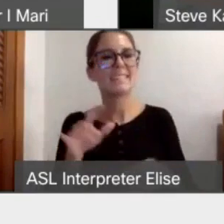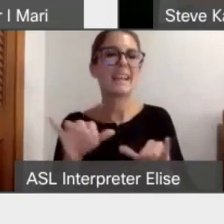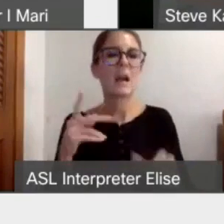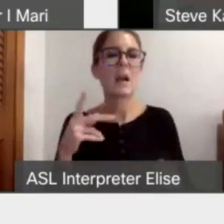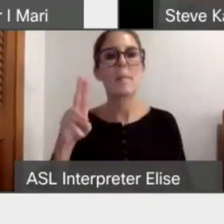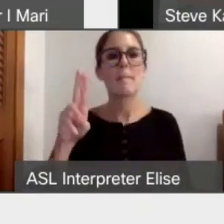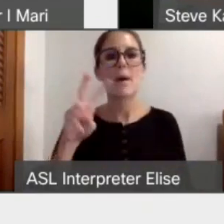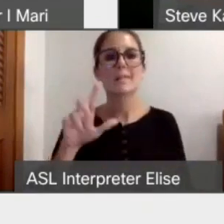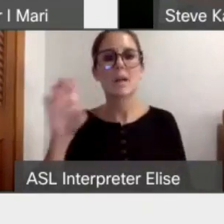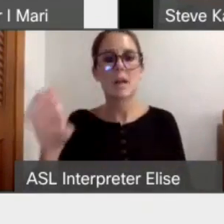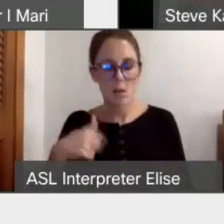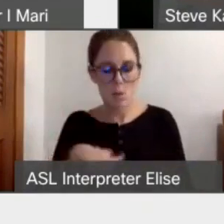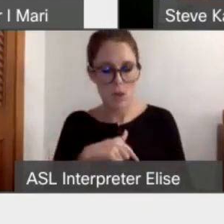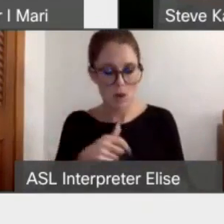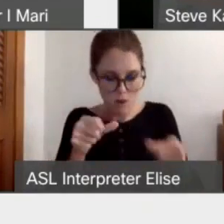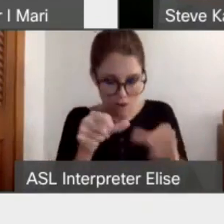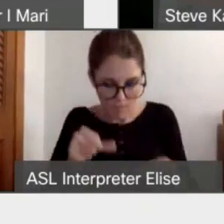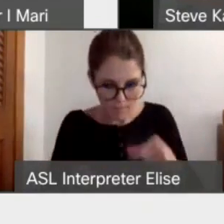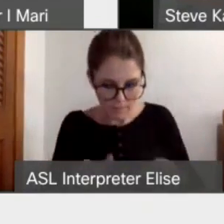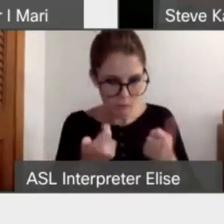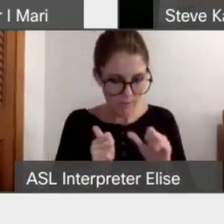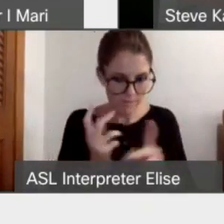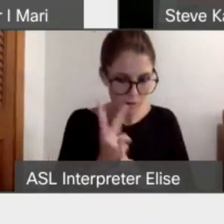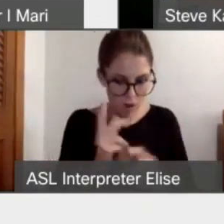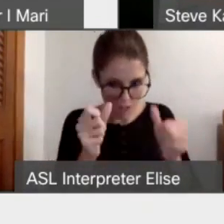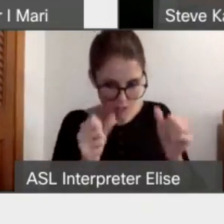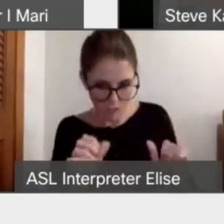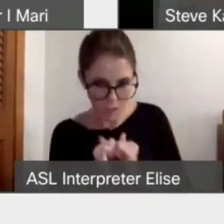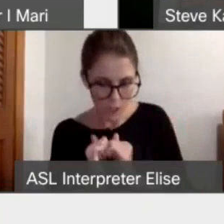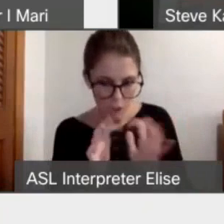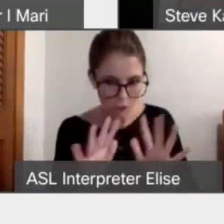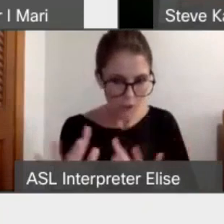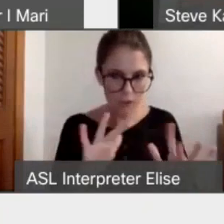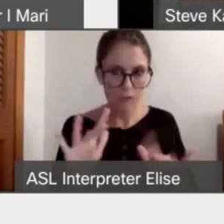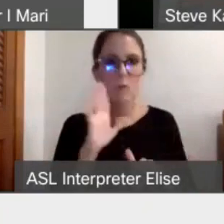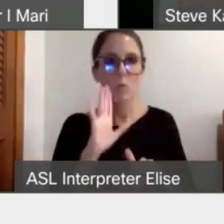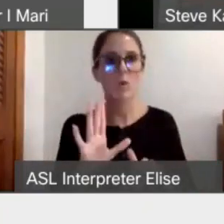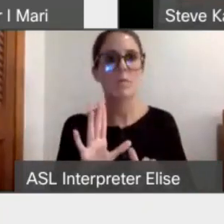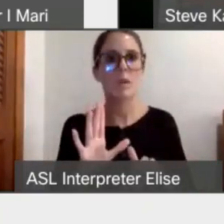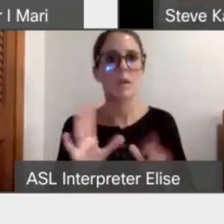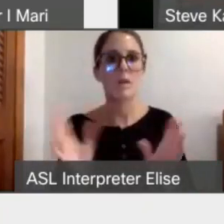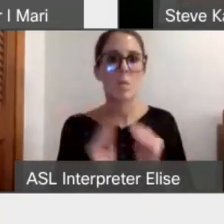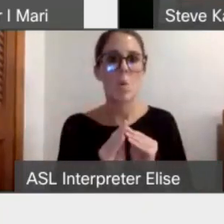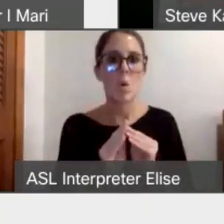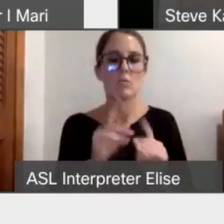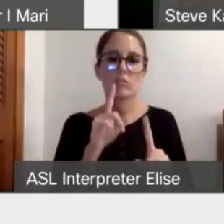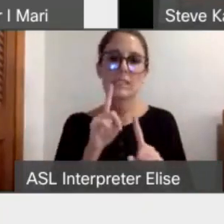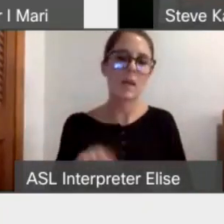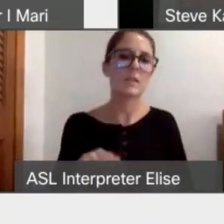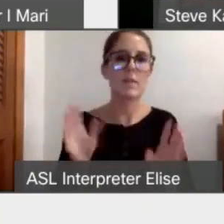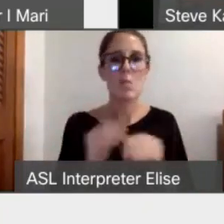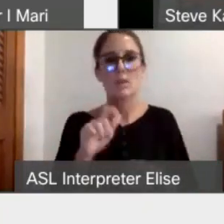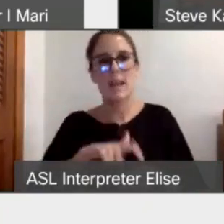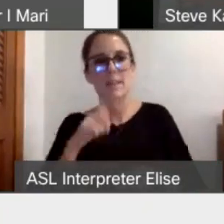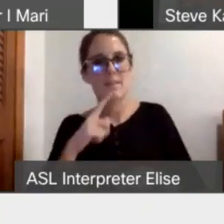working actively to try to piece together, and to do so in a way that will be more responsive and timely to the